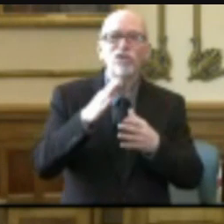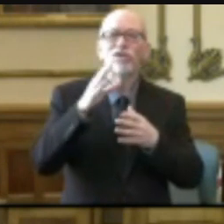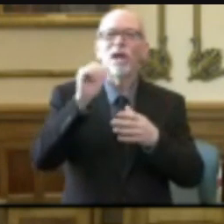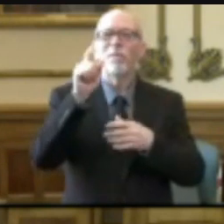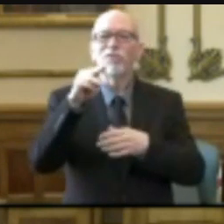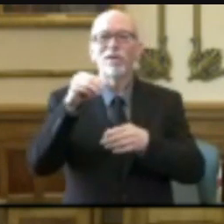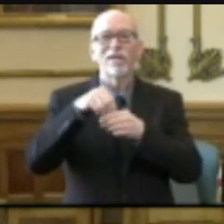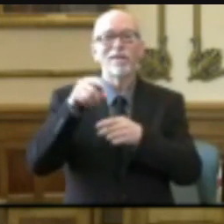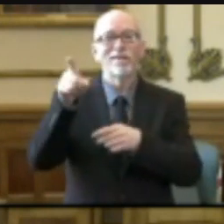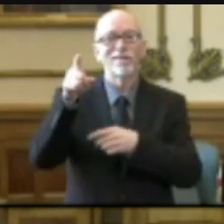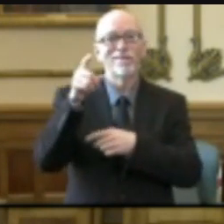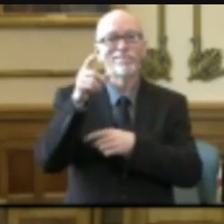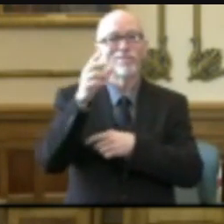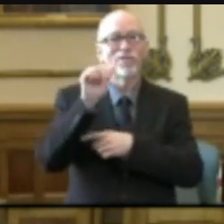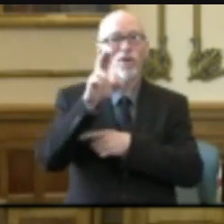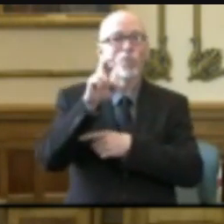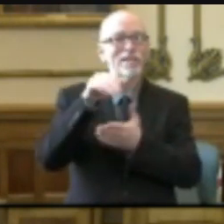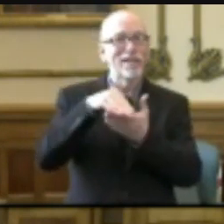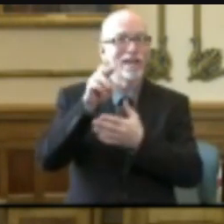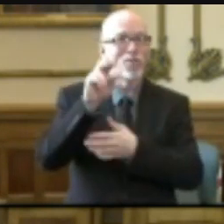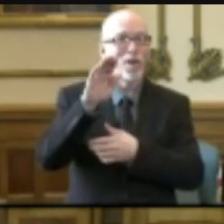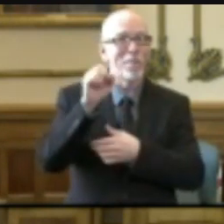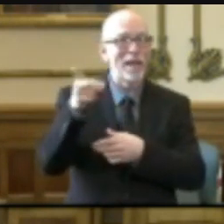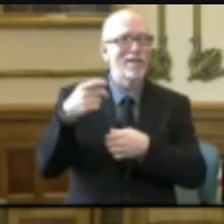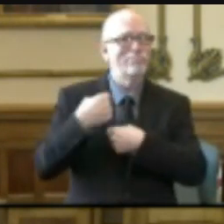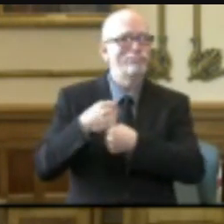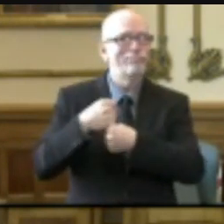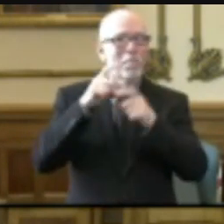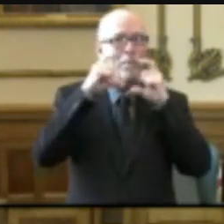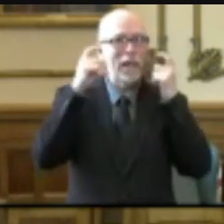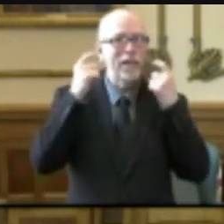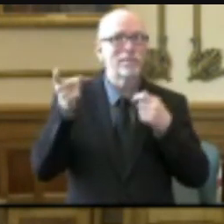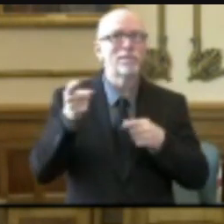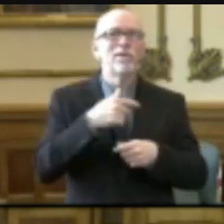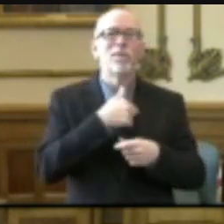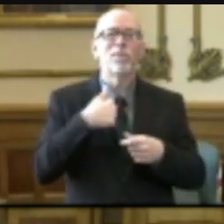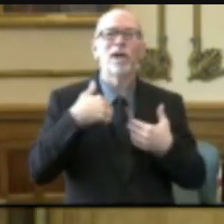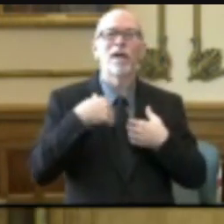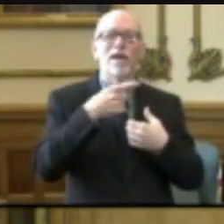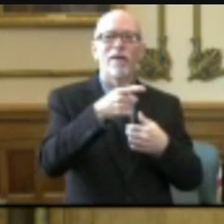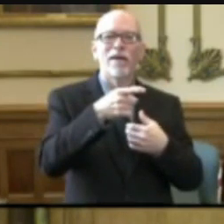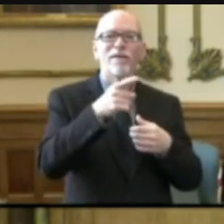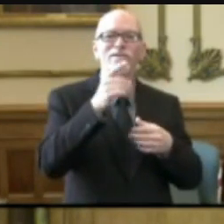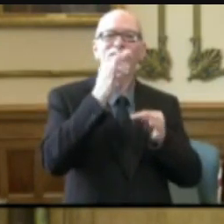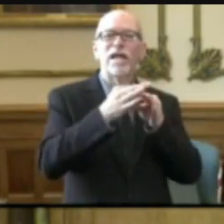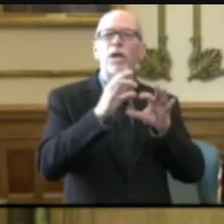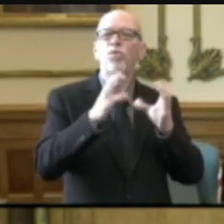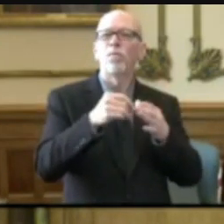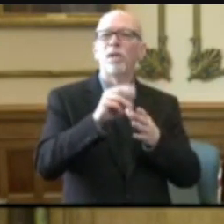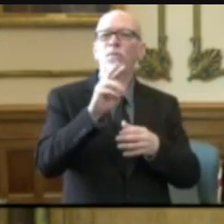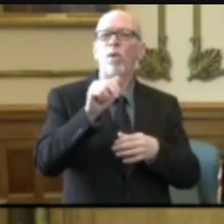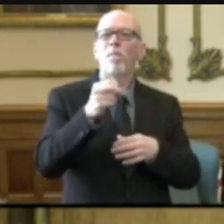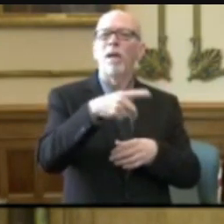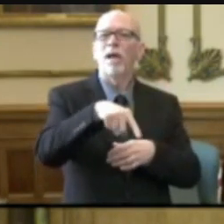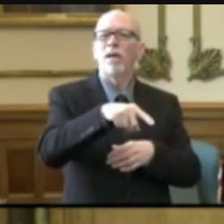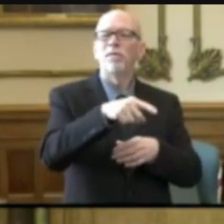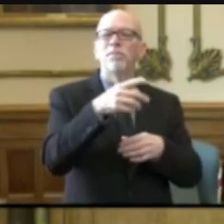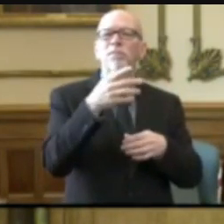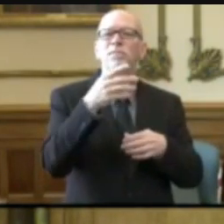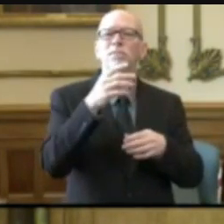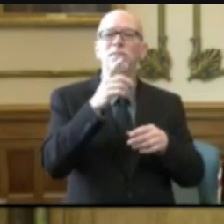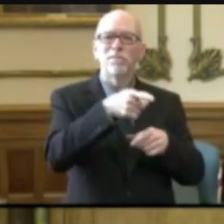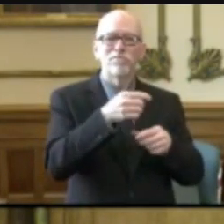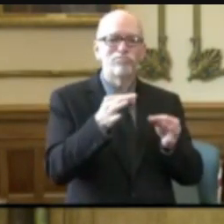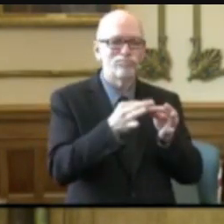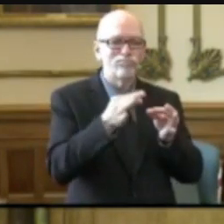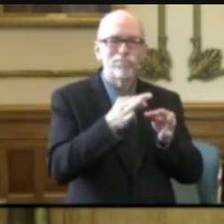the Heartland Career Center who were constructing masks. We also have a Facebook group here in Wabash that's dedicated to constructing their own